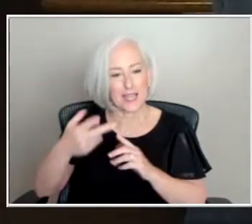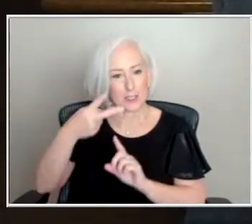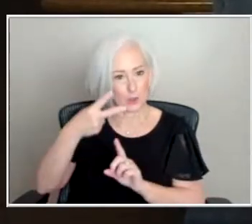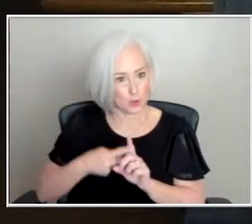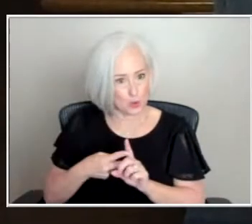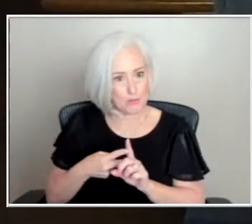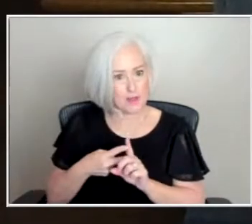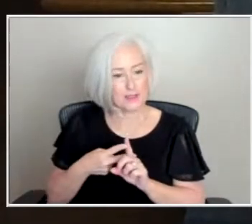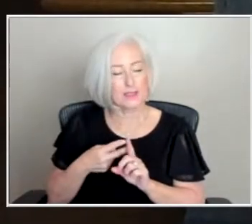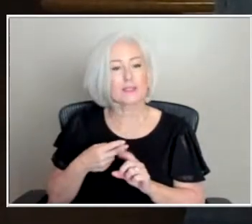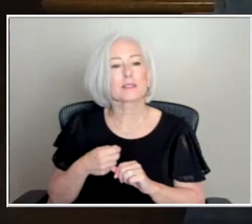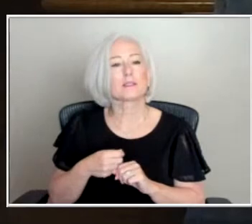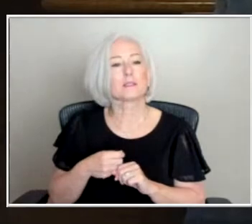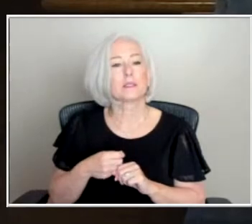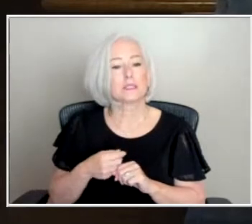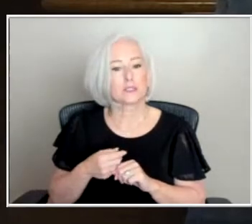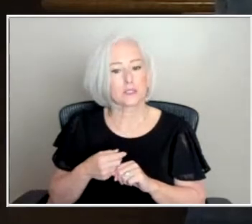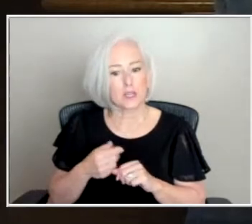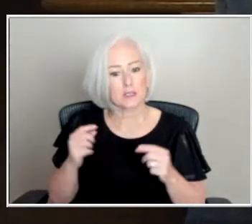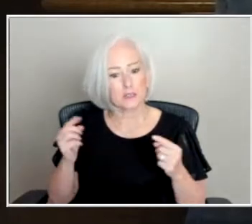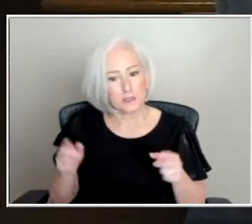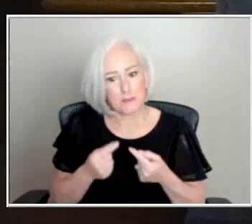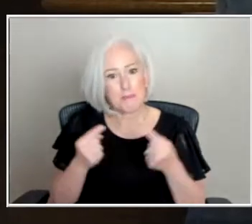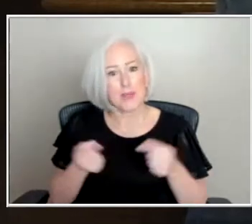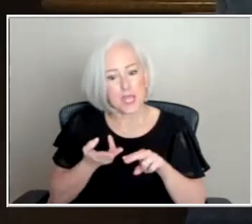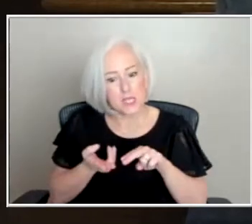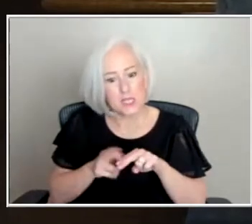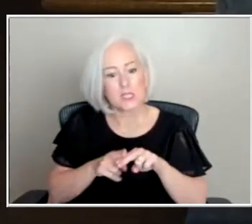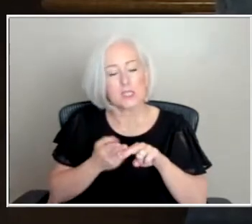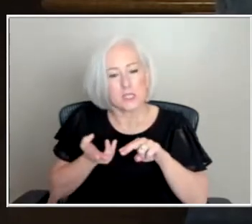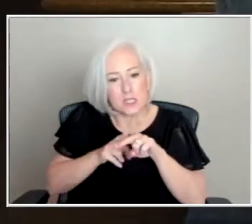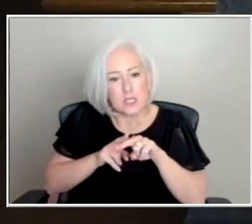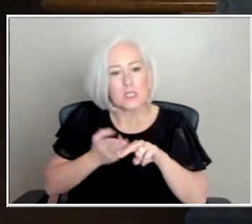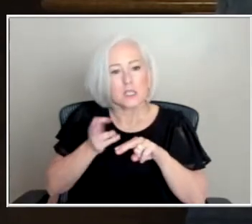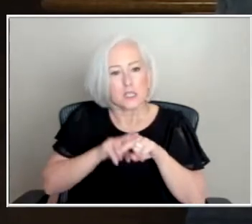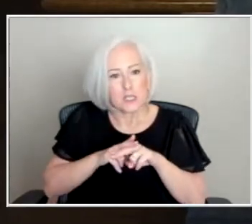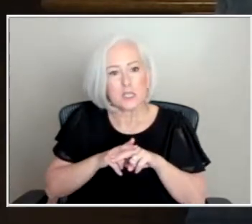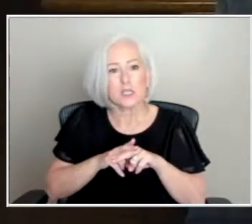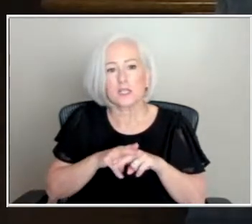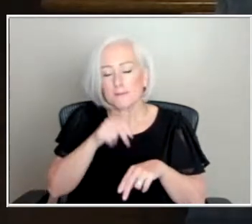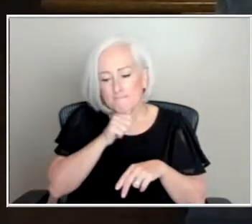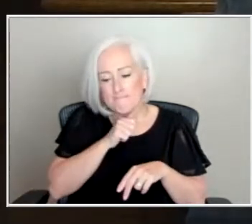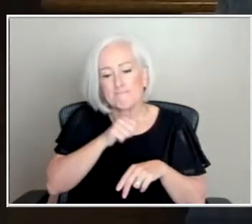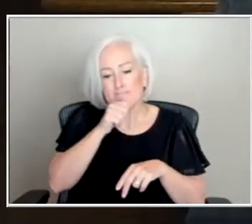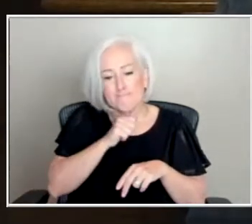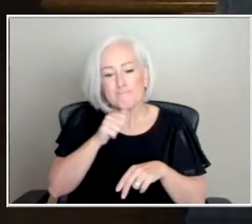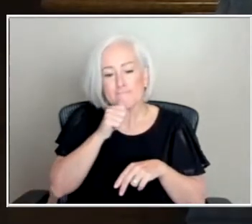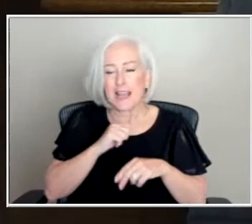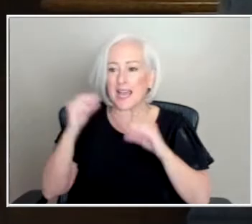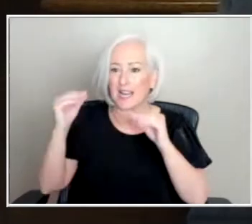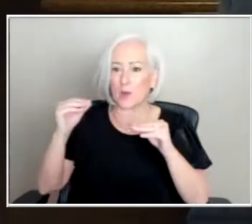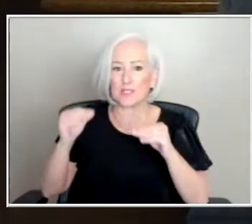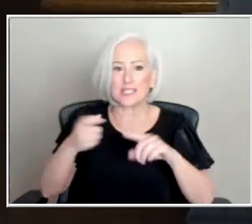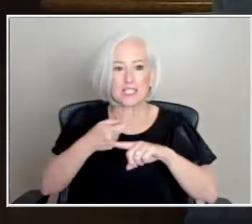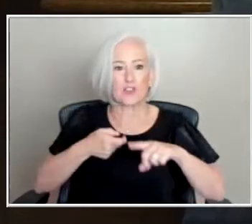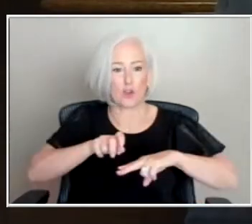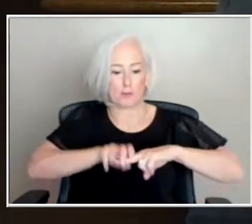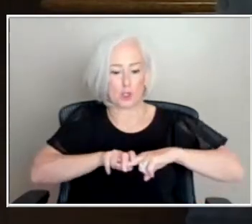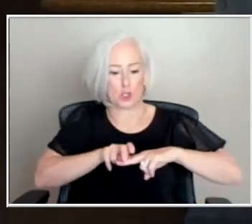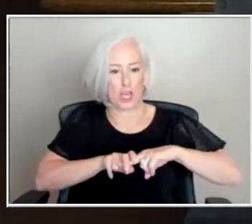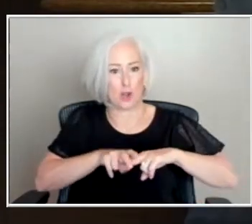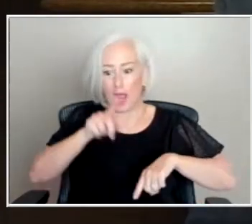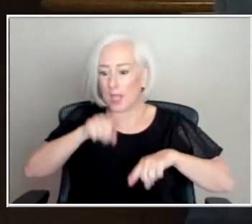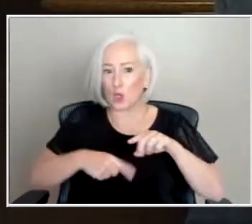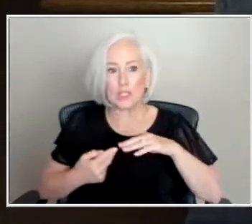of just increasing pain and bleeding. I was teaching, and so I had to teach from a chair at the time. I